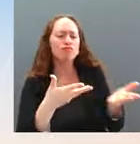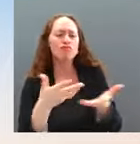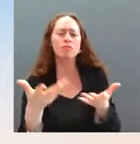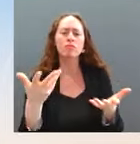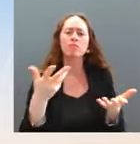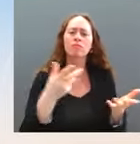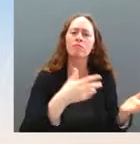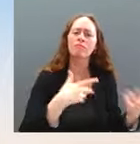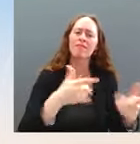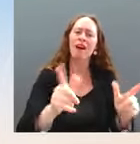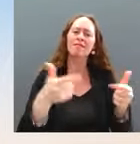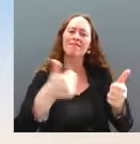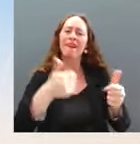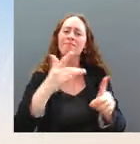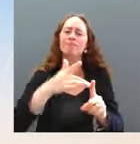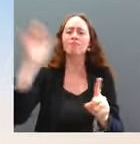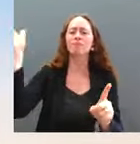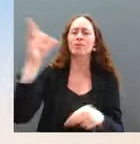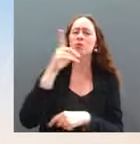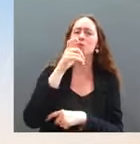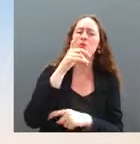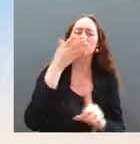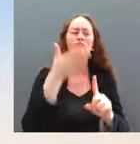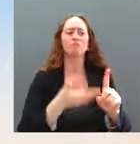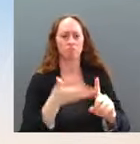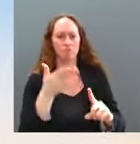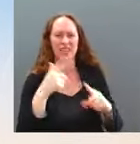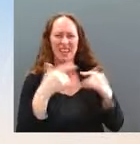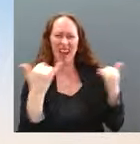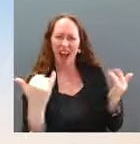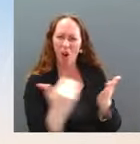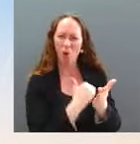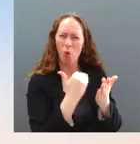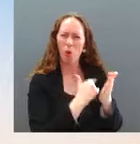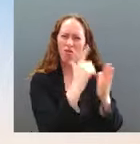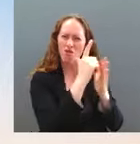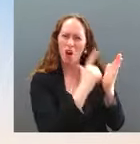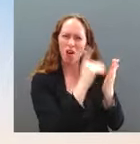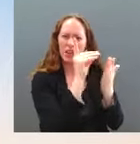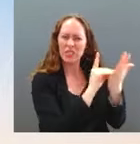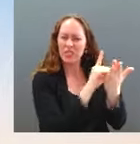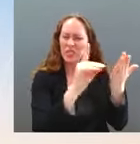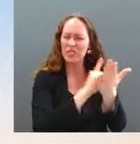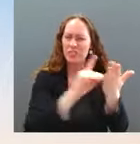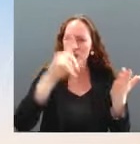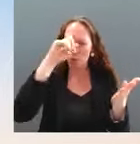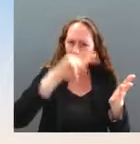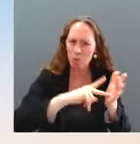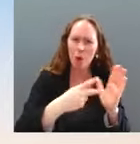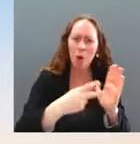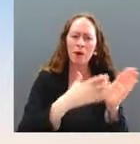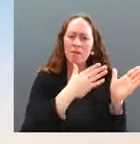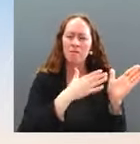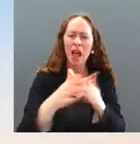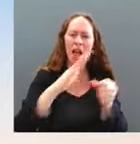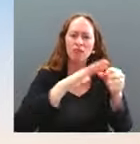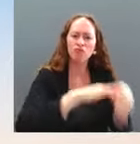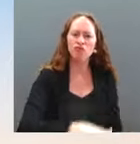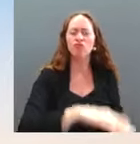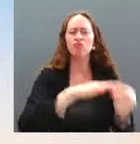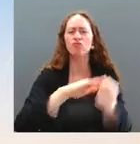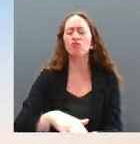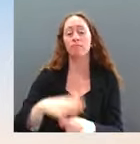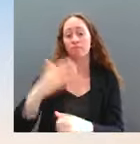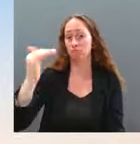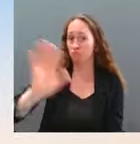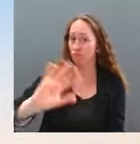these states accountable. I would also note, since I've had a rotation of fabulous colleagues in here today, we have Vedant Patel here. You